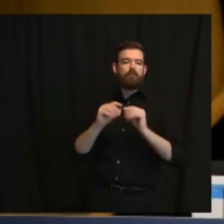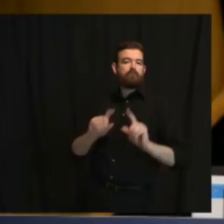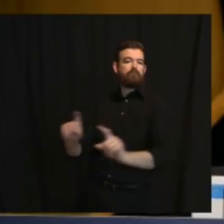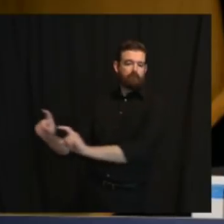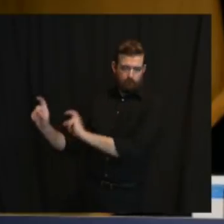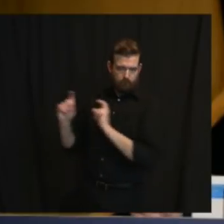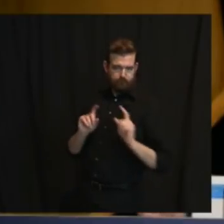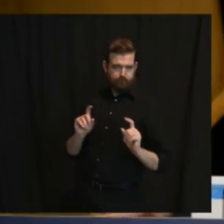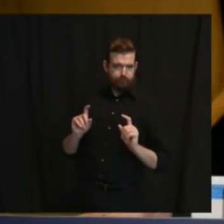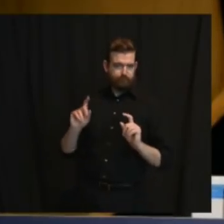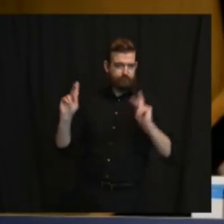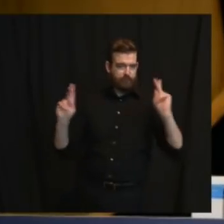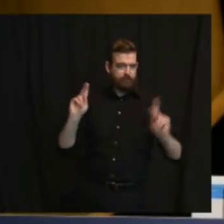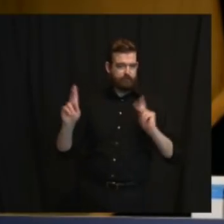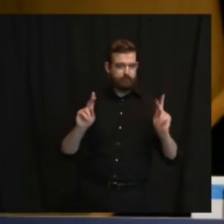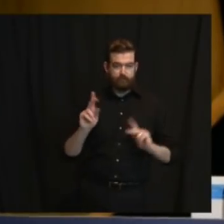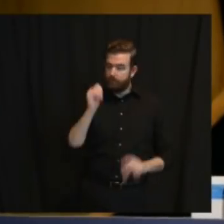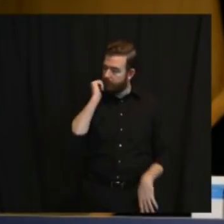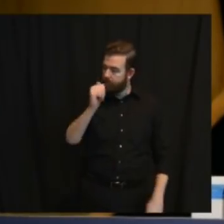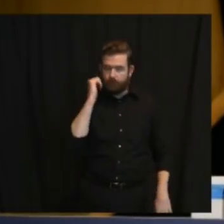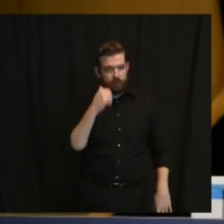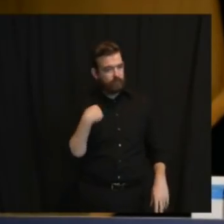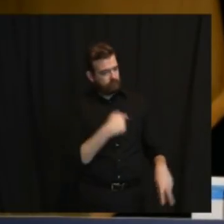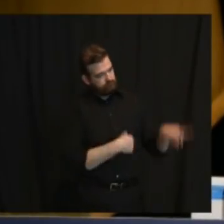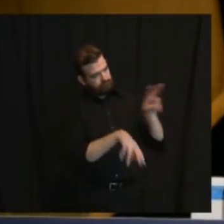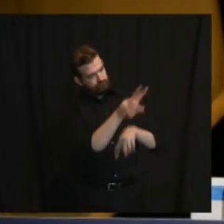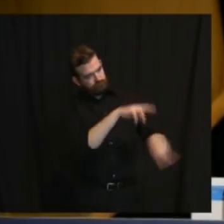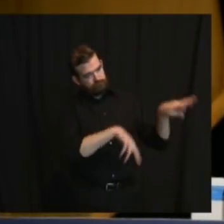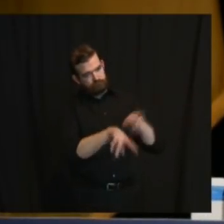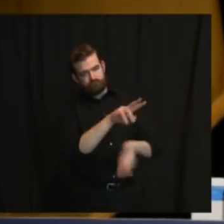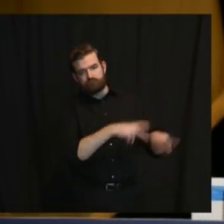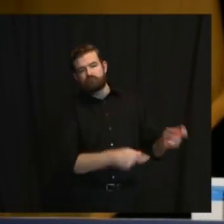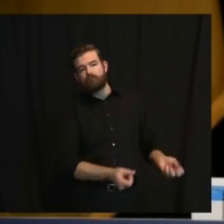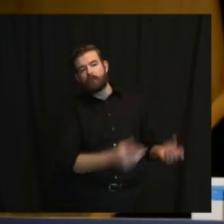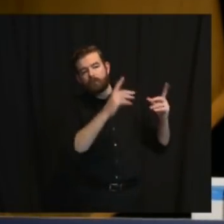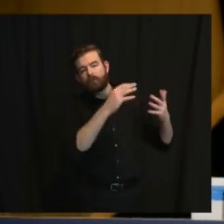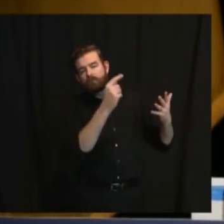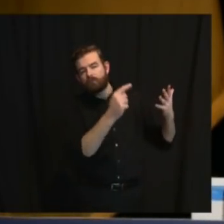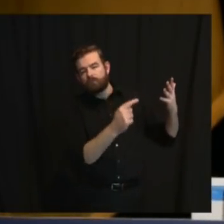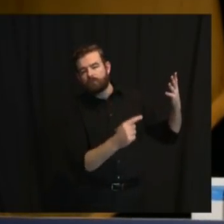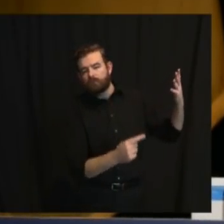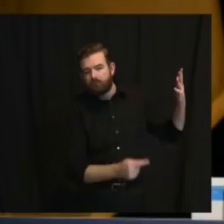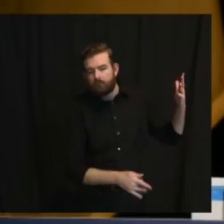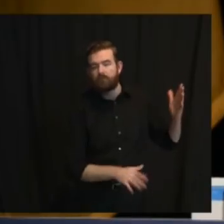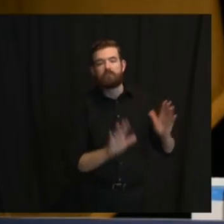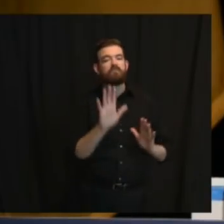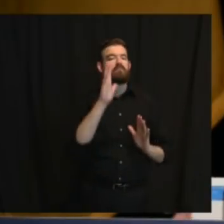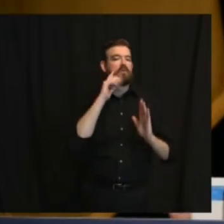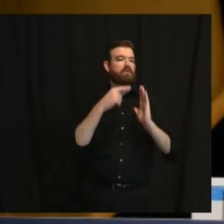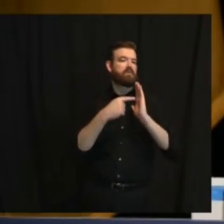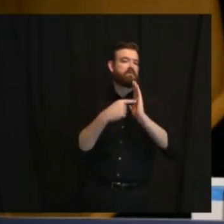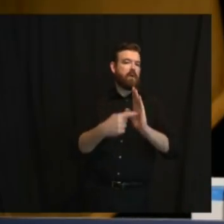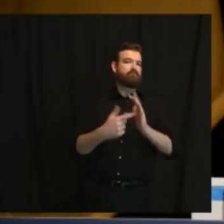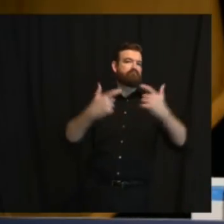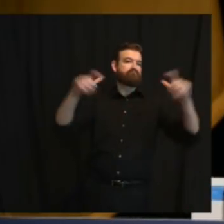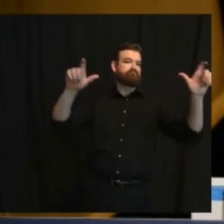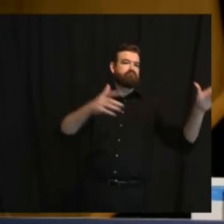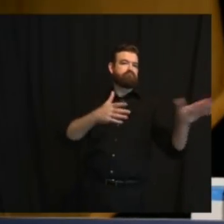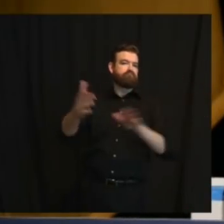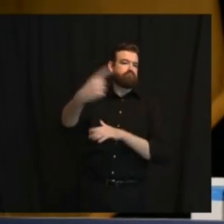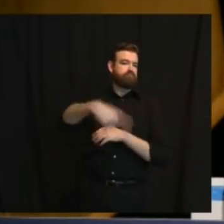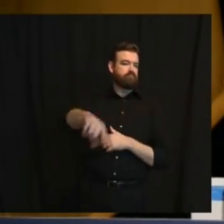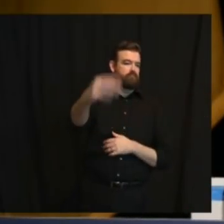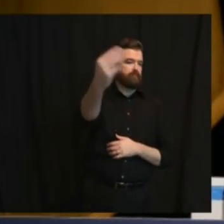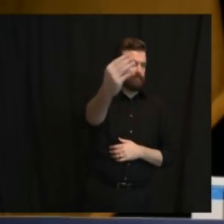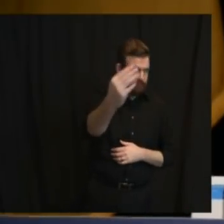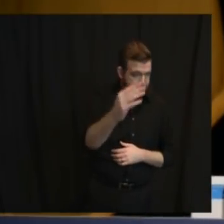this in our testing plan that we will reveal next week, which will look at populations and how we're going forward,